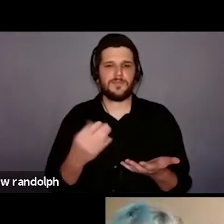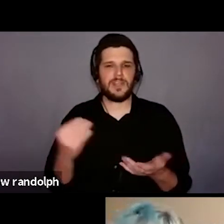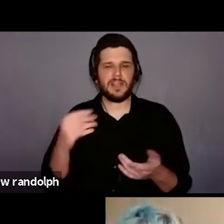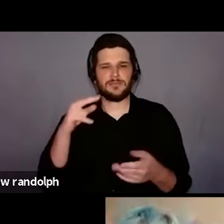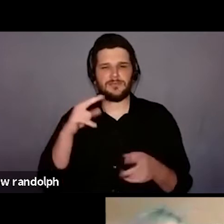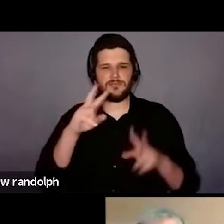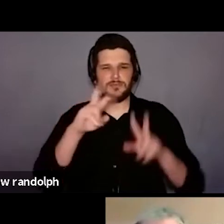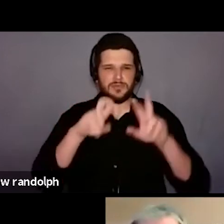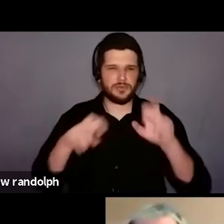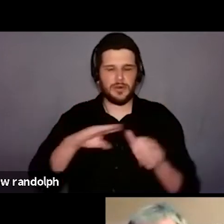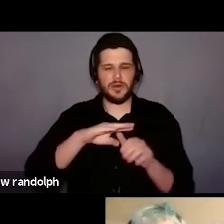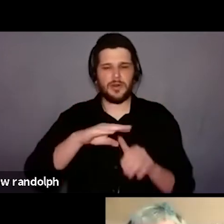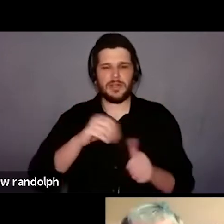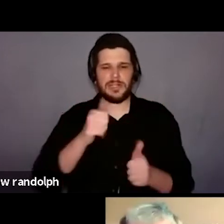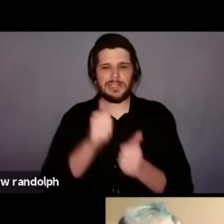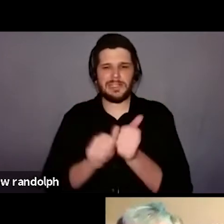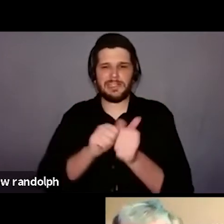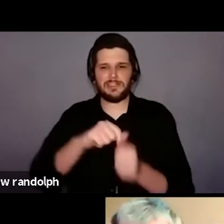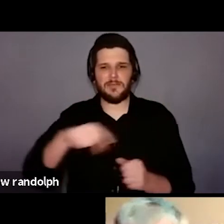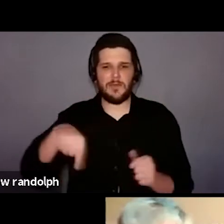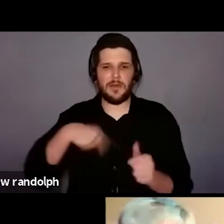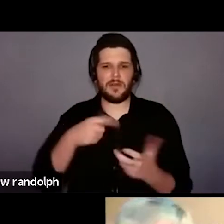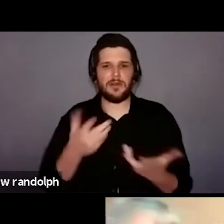interrogated each of our